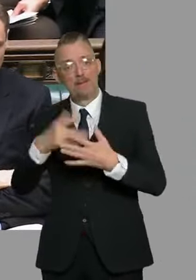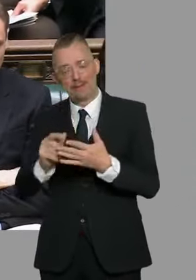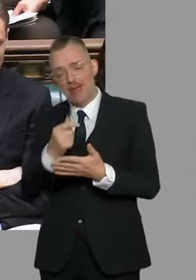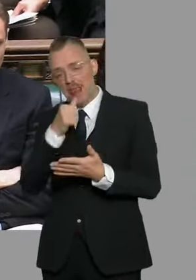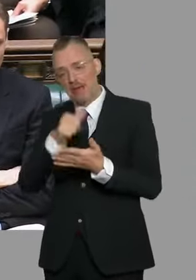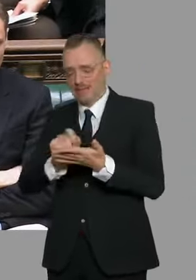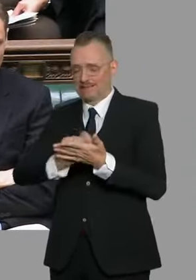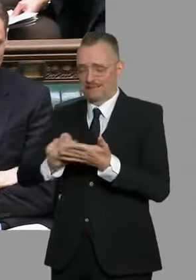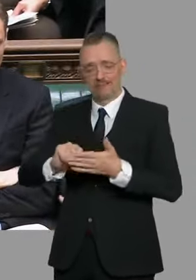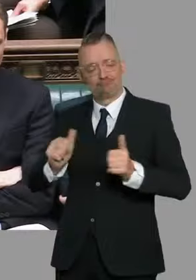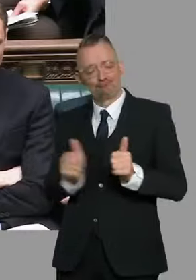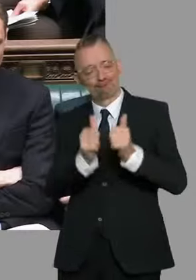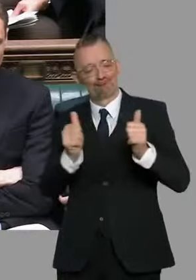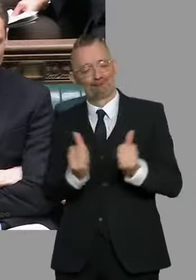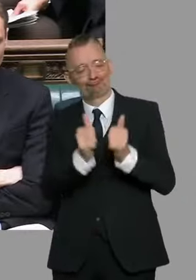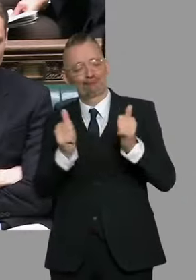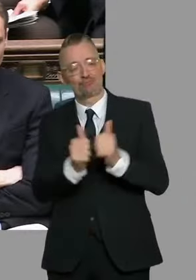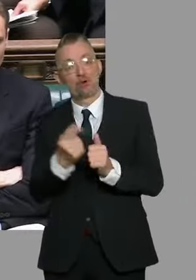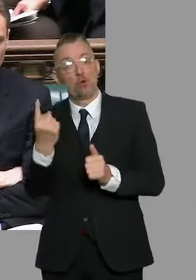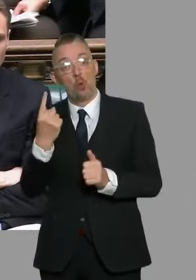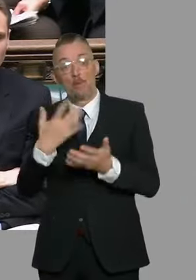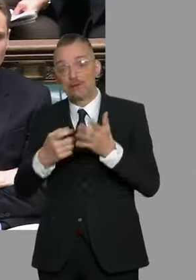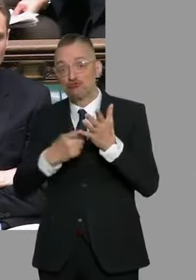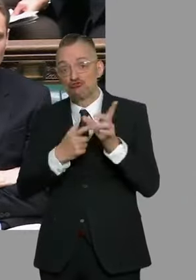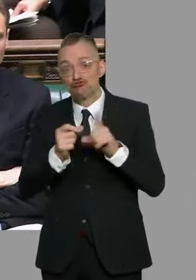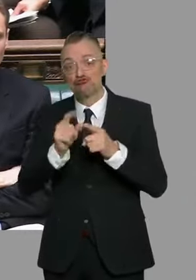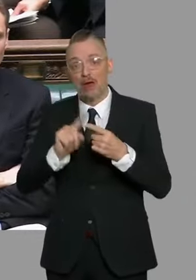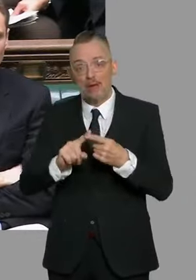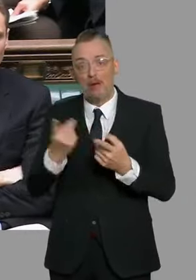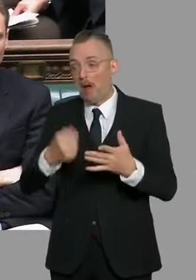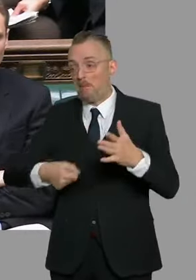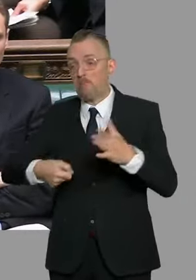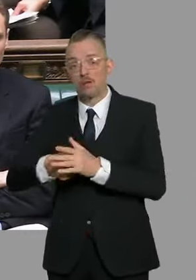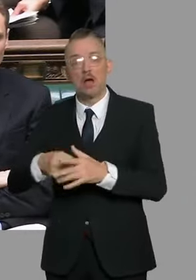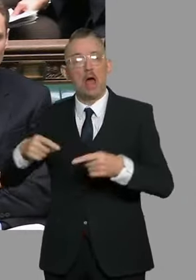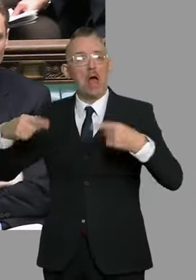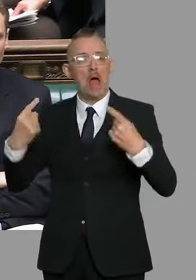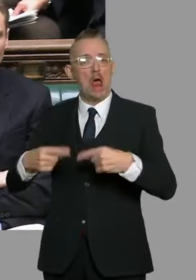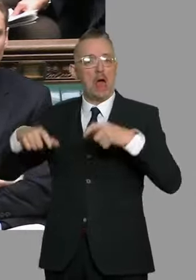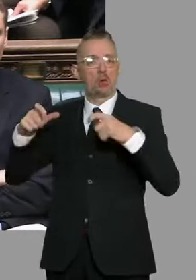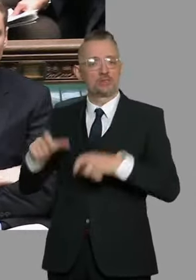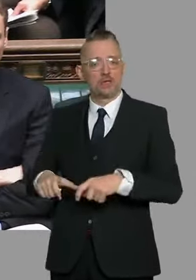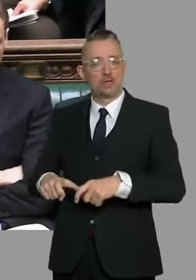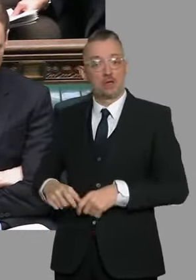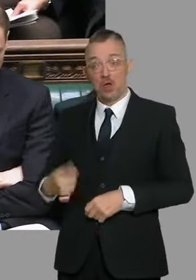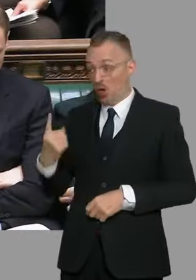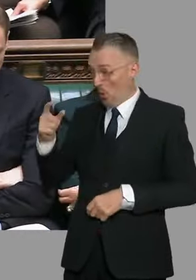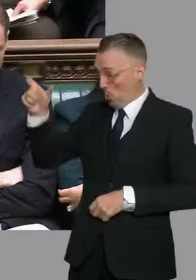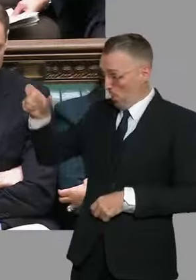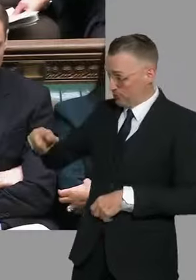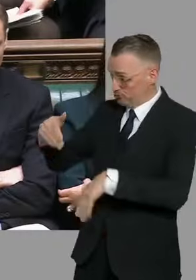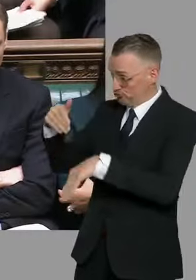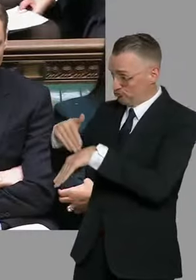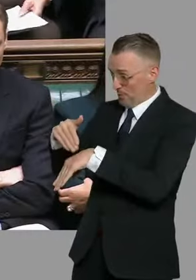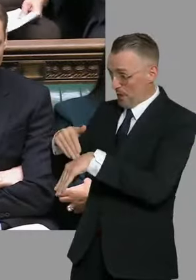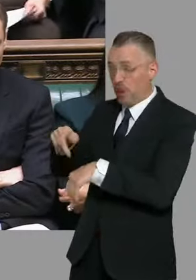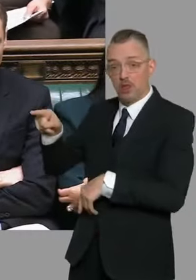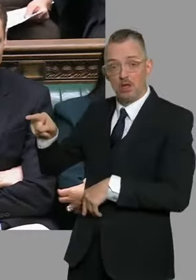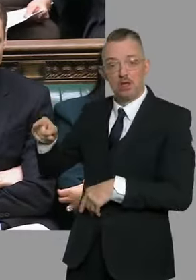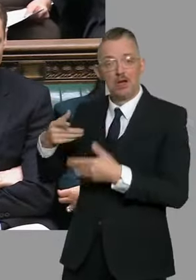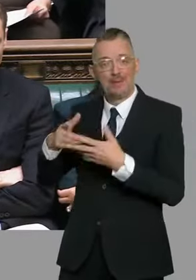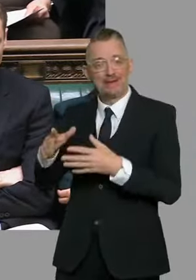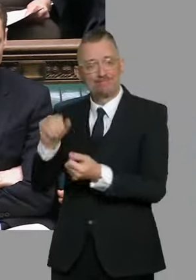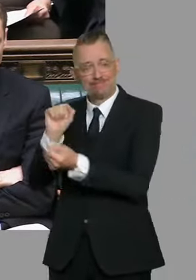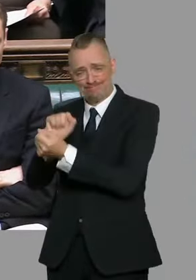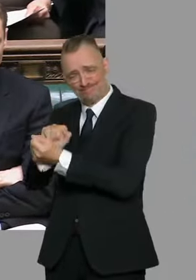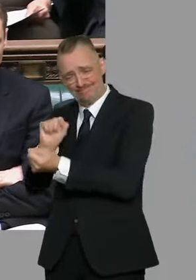be allowed to stay here. One of those criminals, Ernesto Elliott, had 17 convictions, including for knife crime.